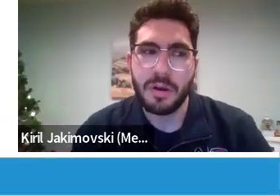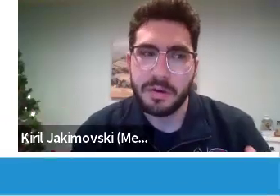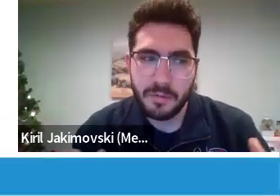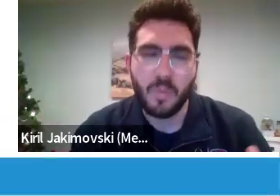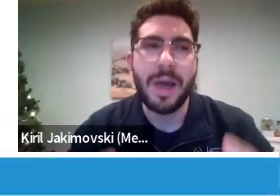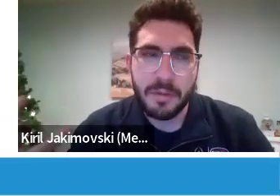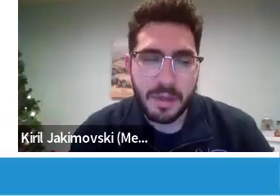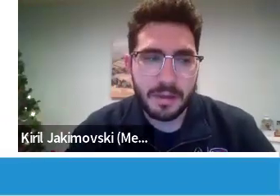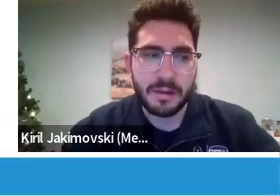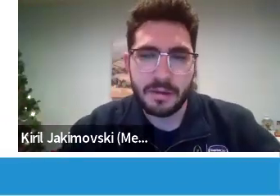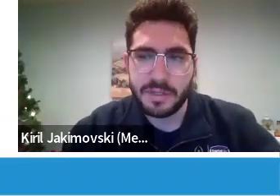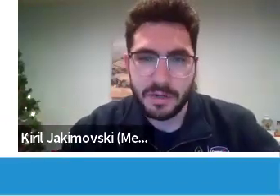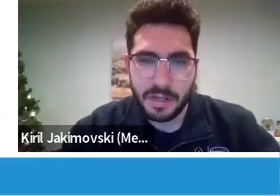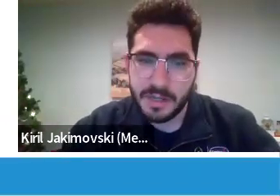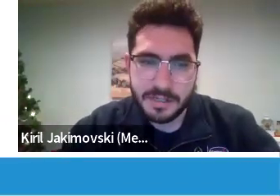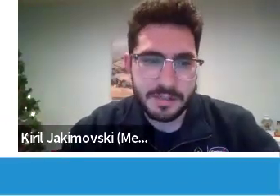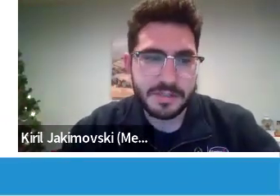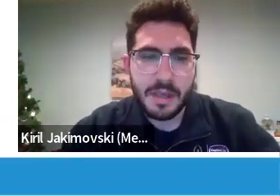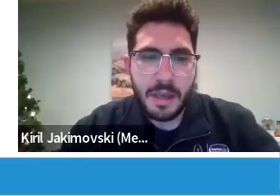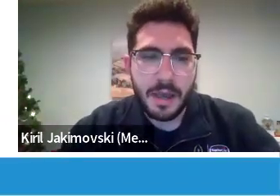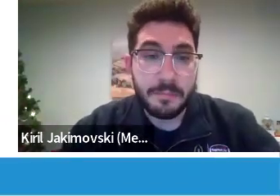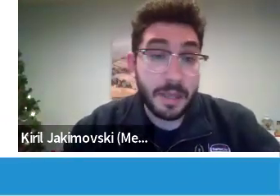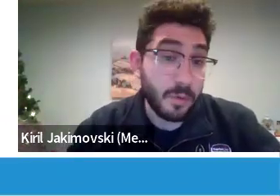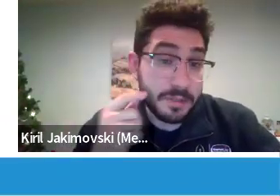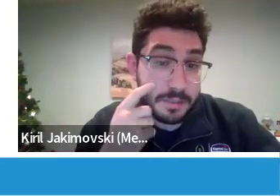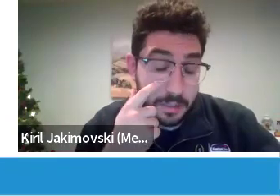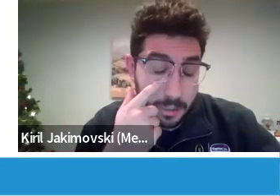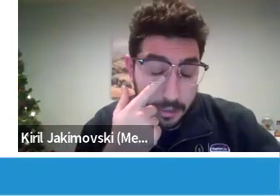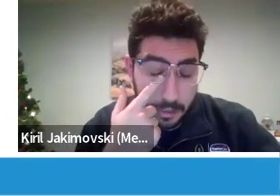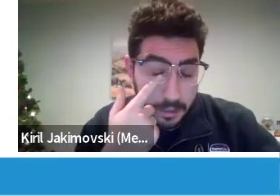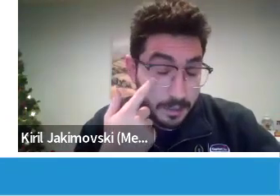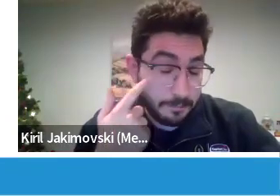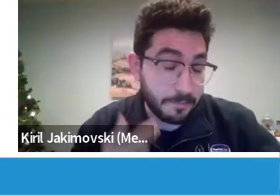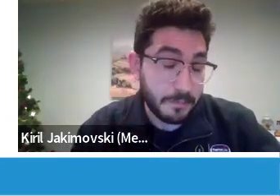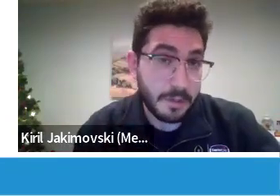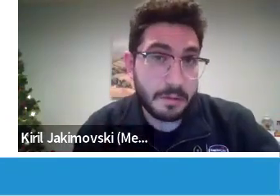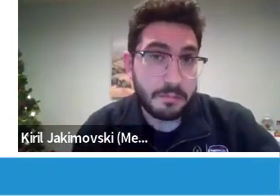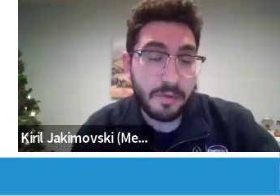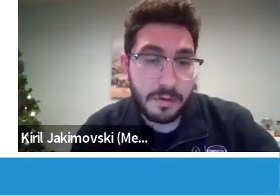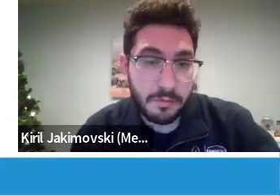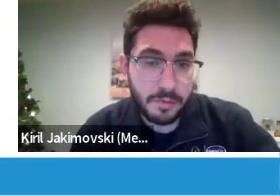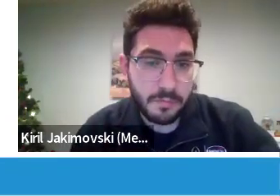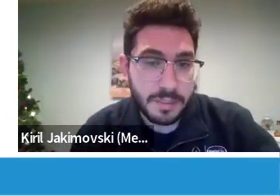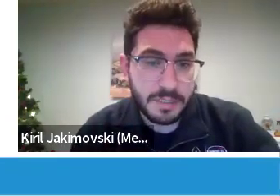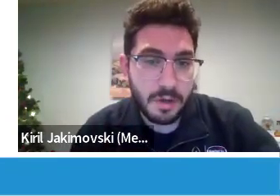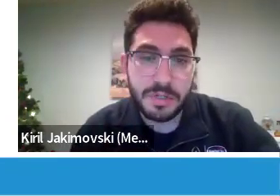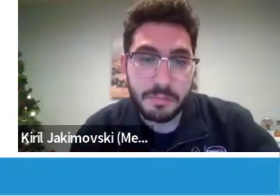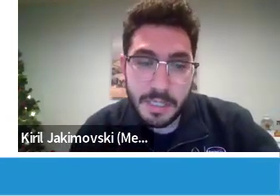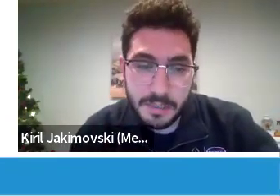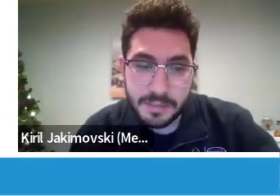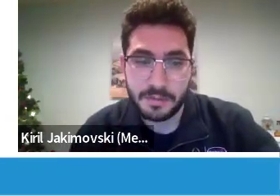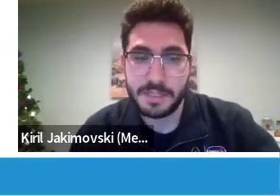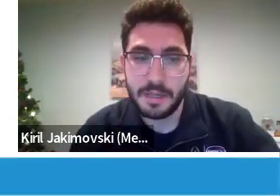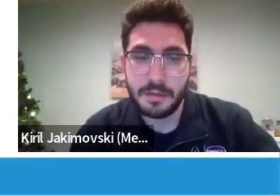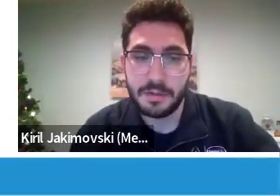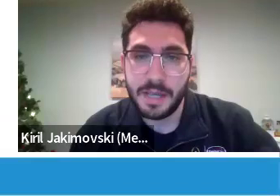of a broader web of interconnected ideas. And what does he provide an overview of what OGP